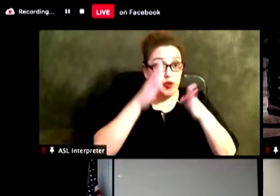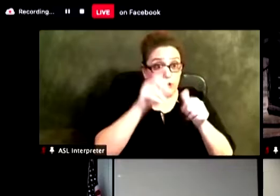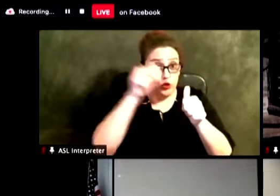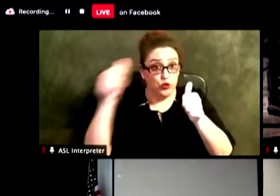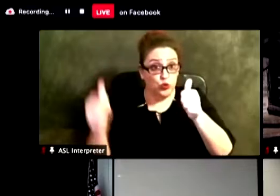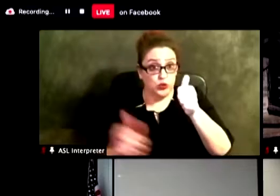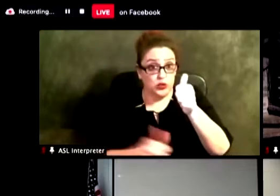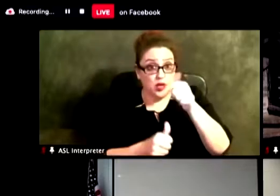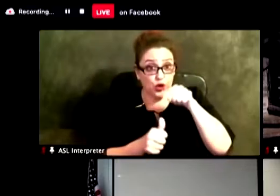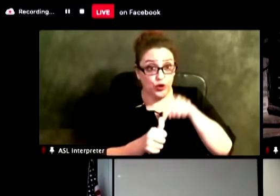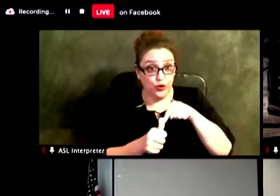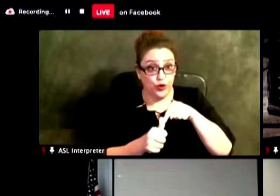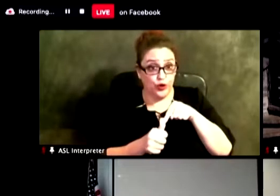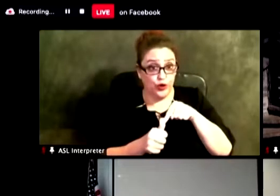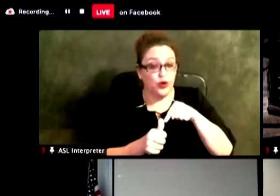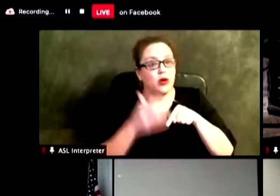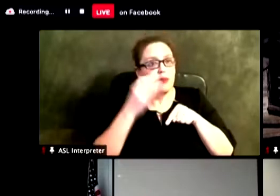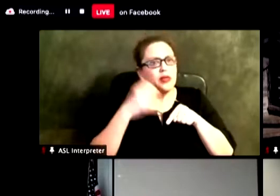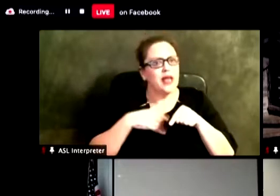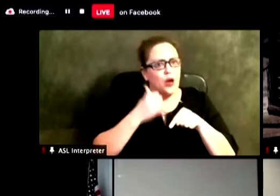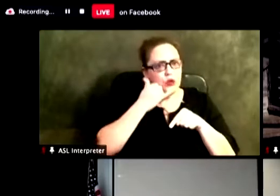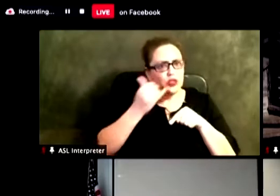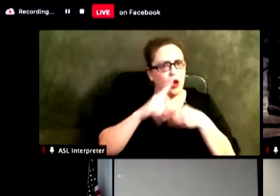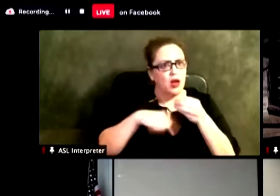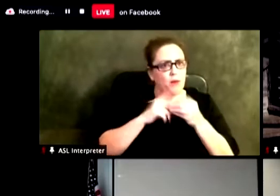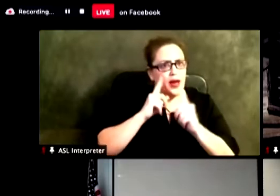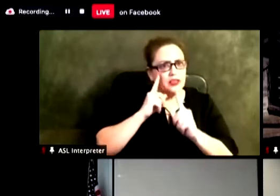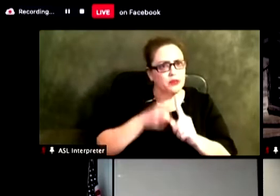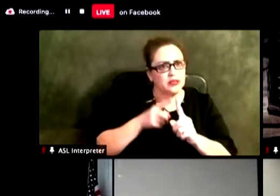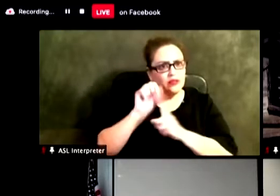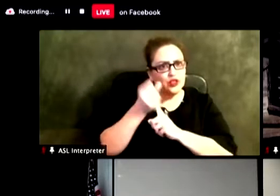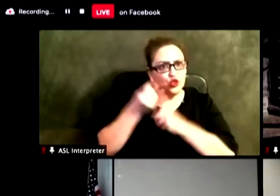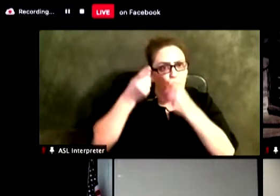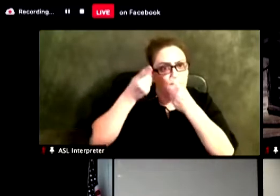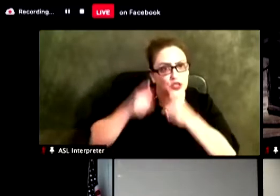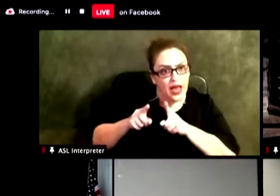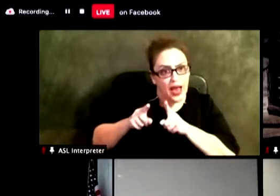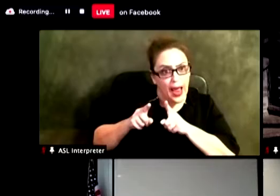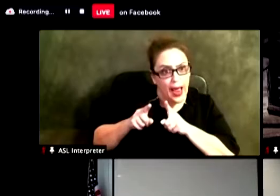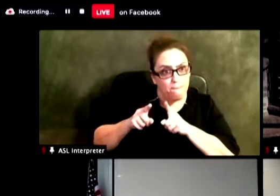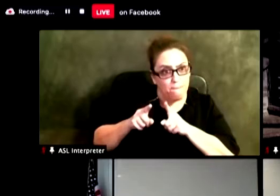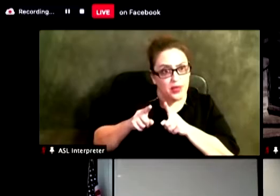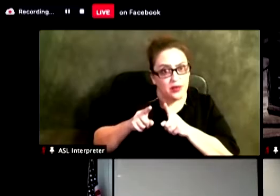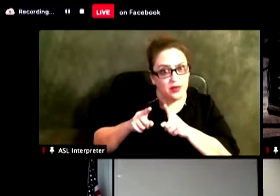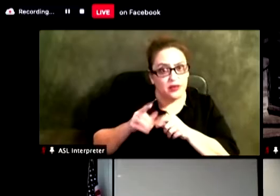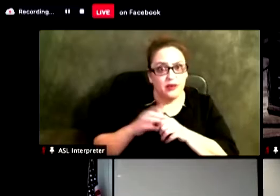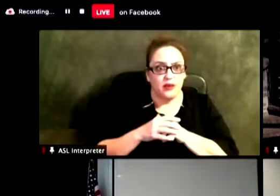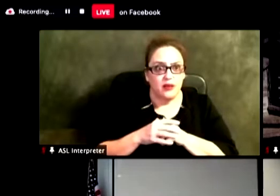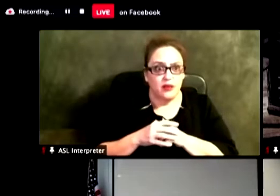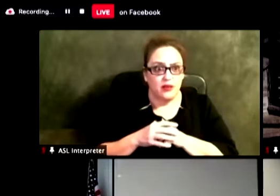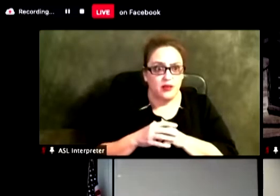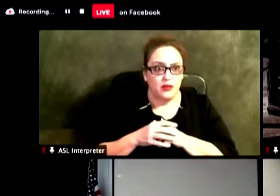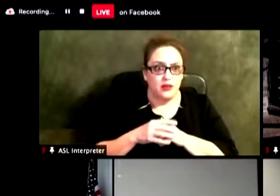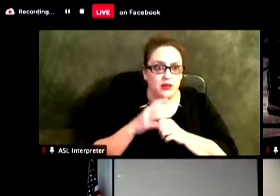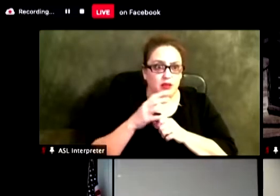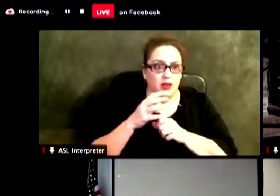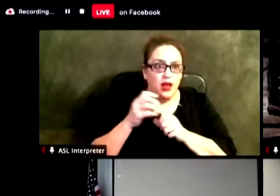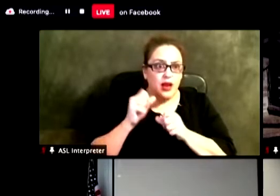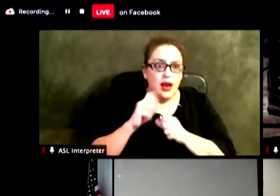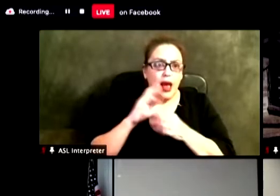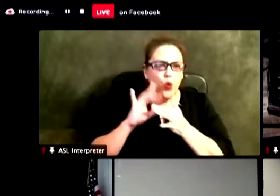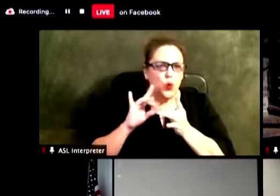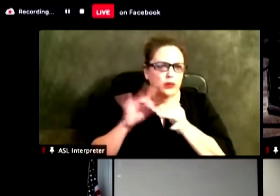because I was calling about a specific incident that happened, which I'll recall here in a